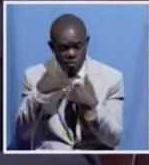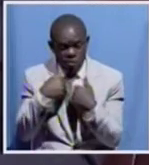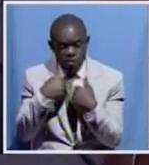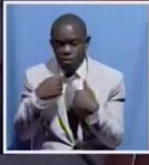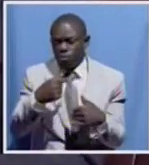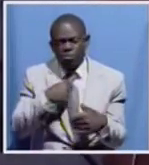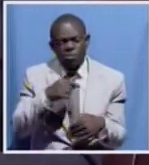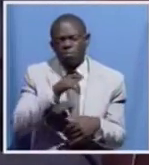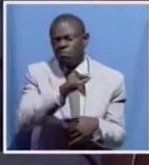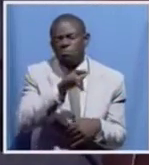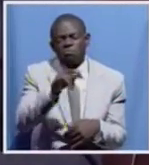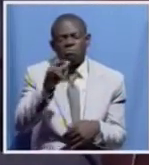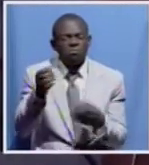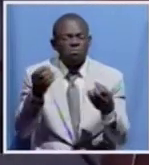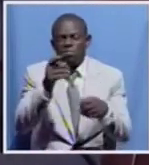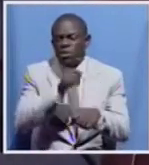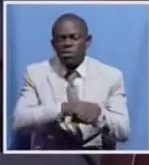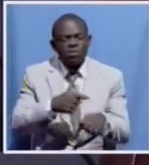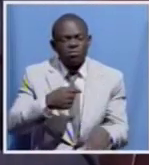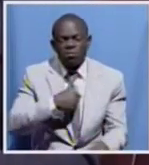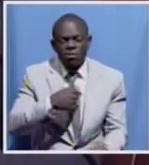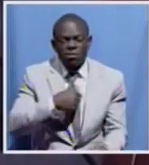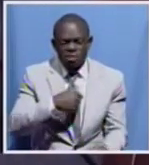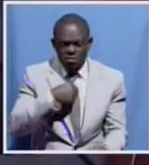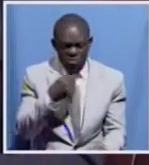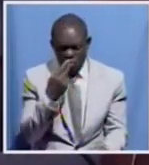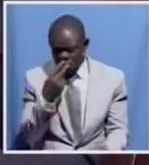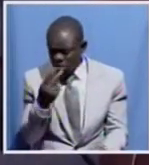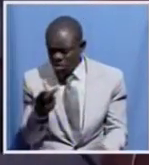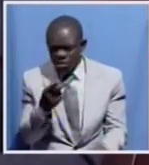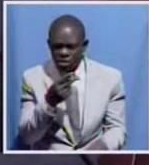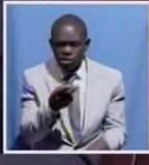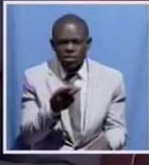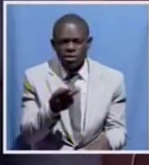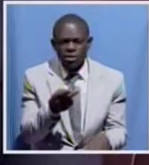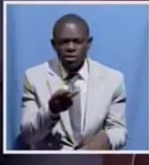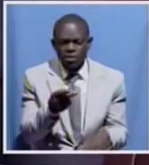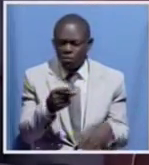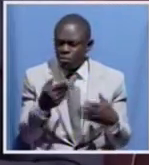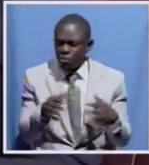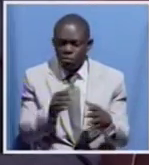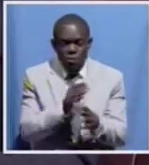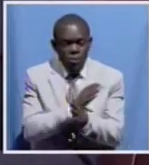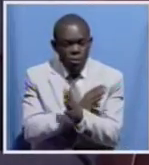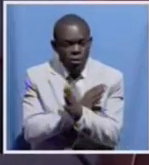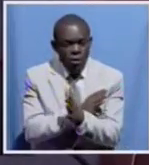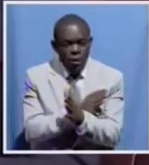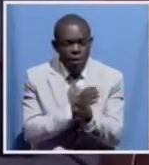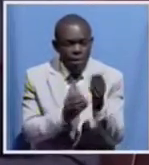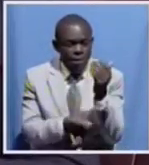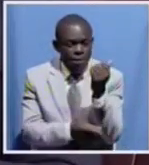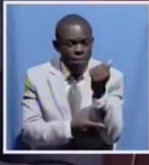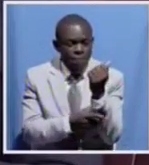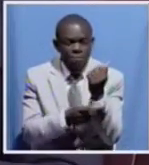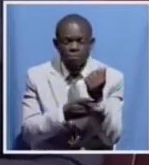I realize that there is something, there is a honeypot. We're probably sitting on a pot of gold and we probably maybe just do